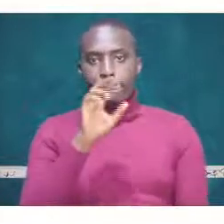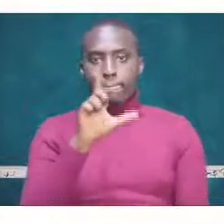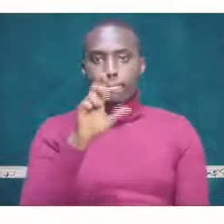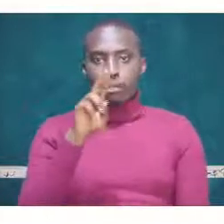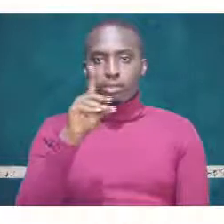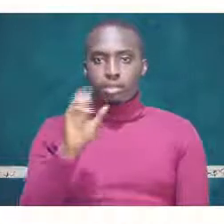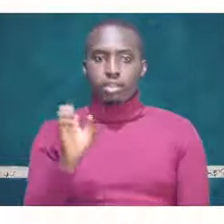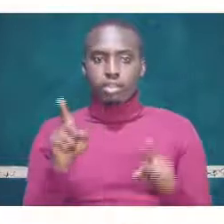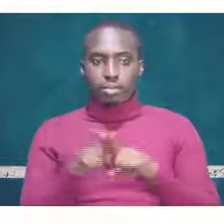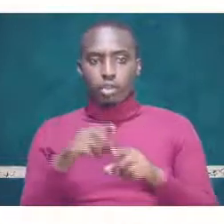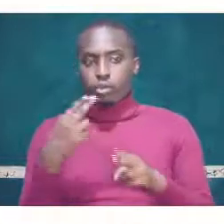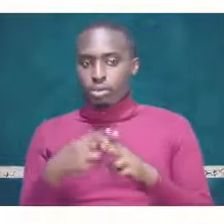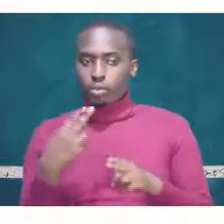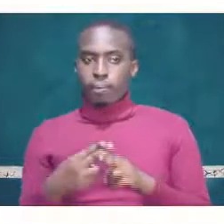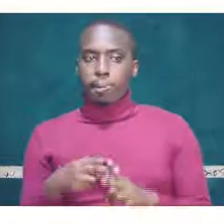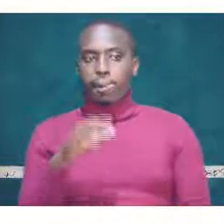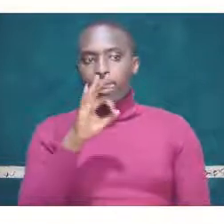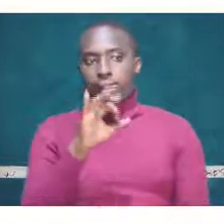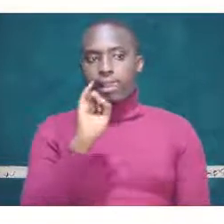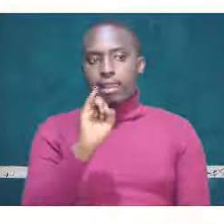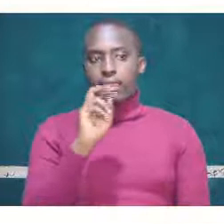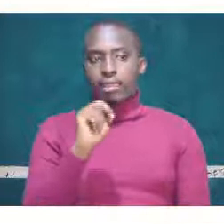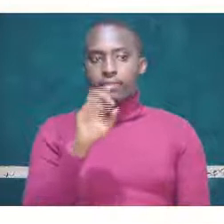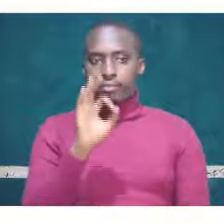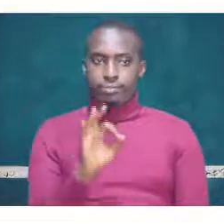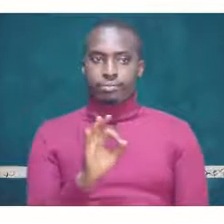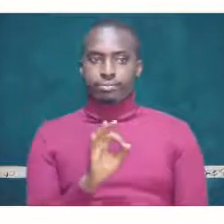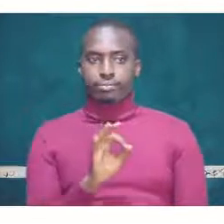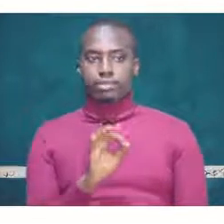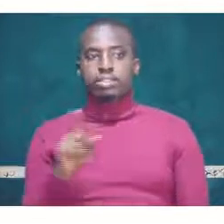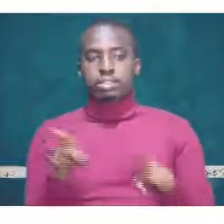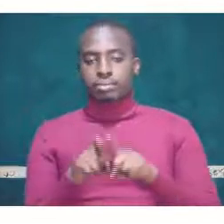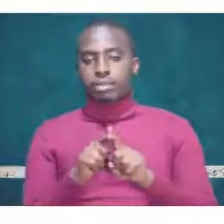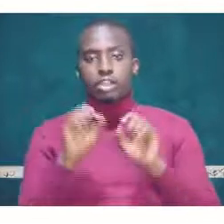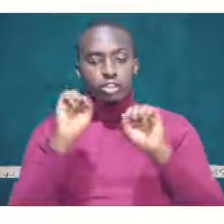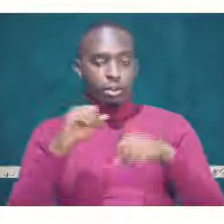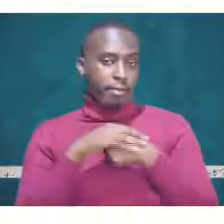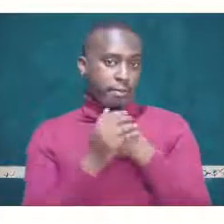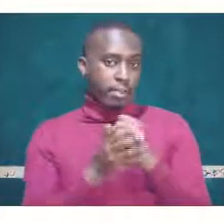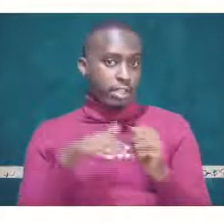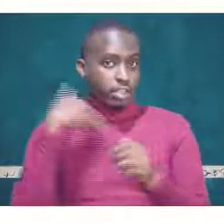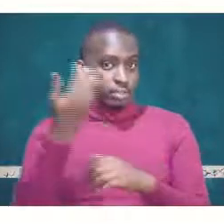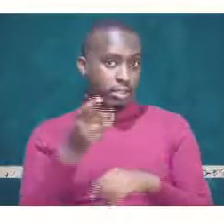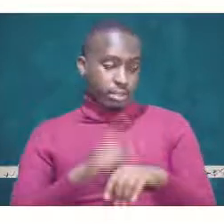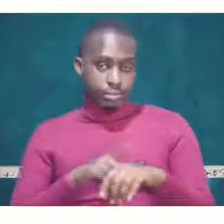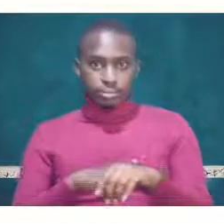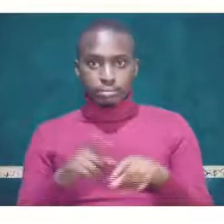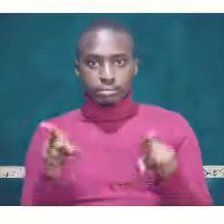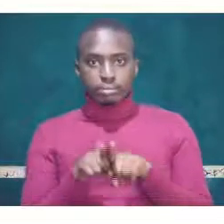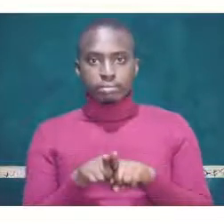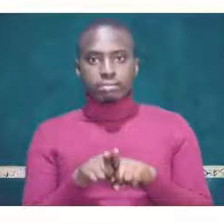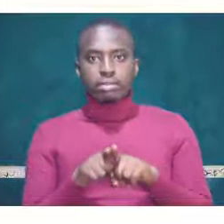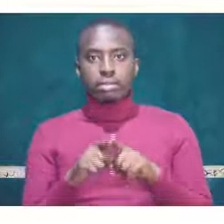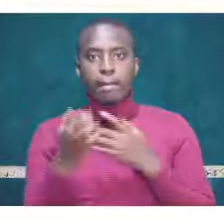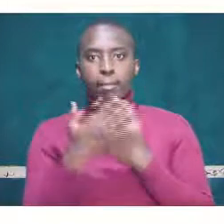which is called lymph. The lymph is a fluid which is going to be formed outside of the